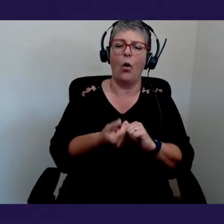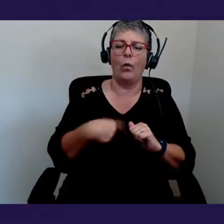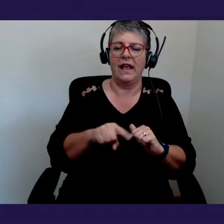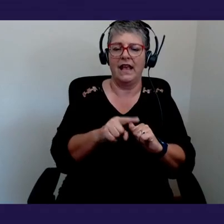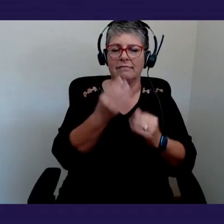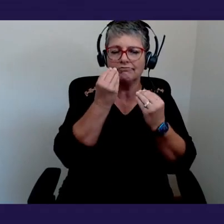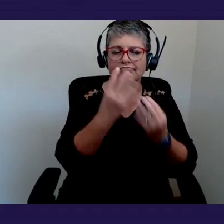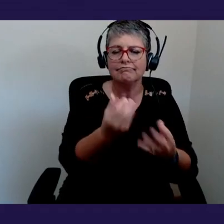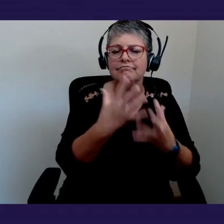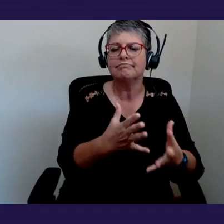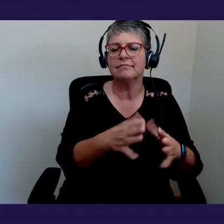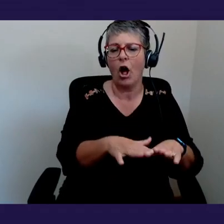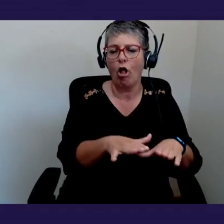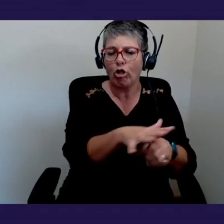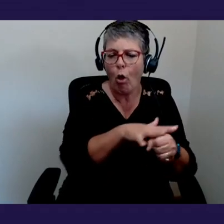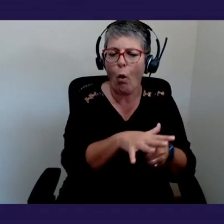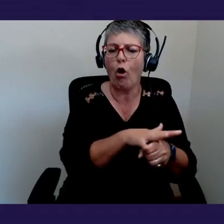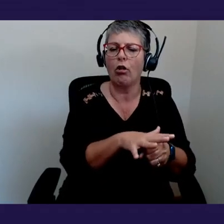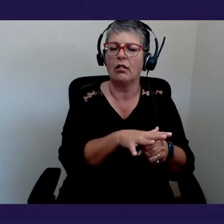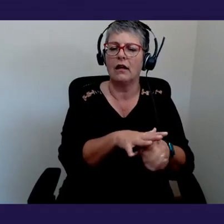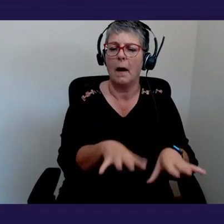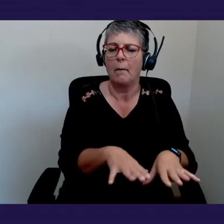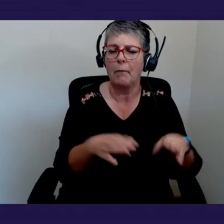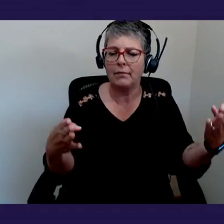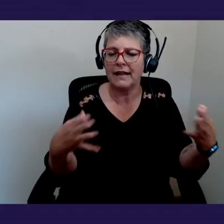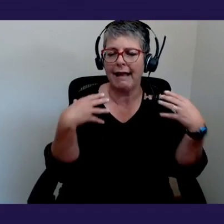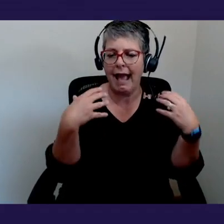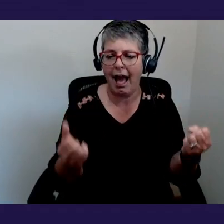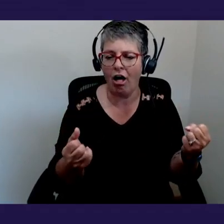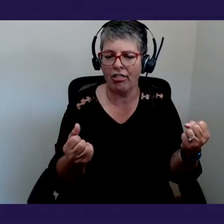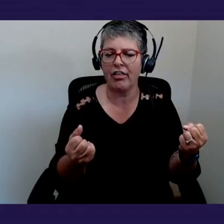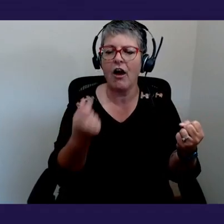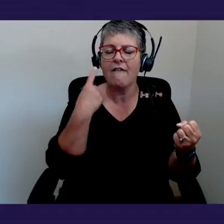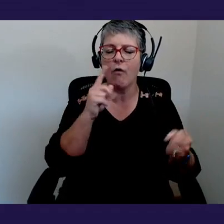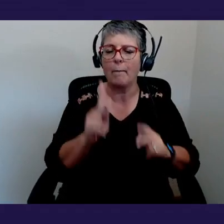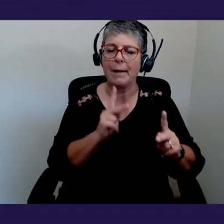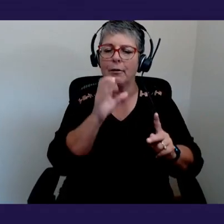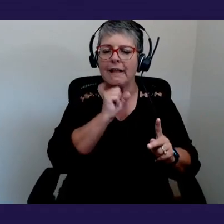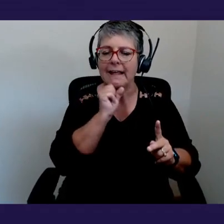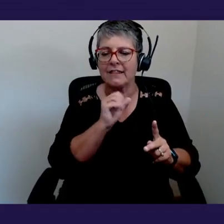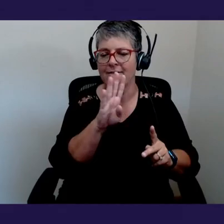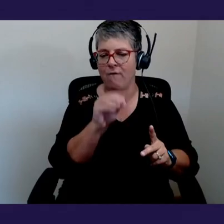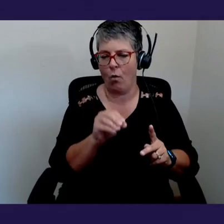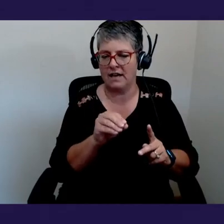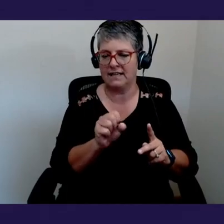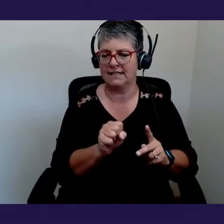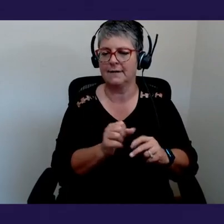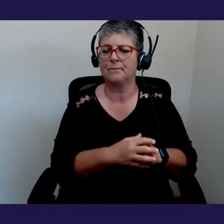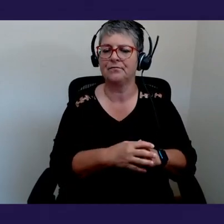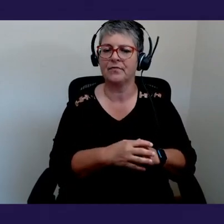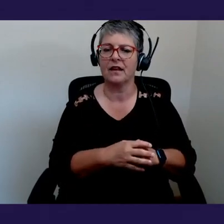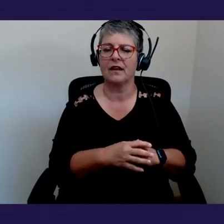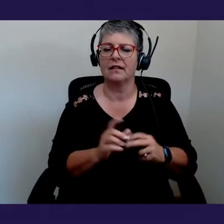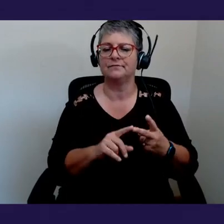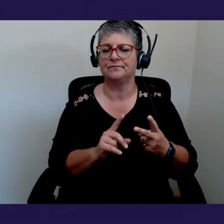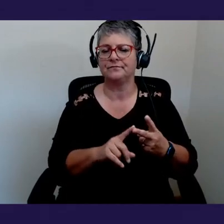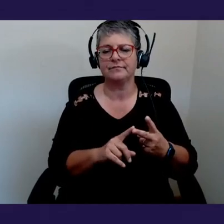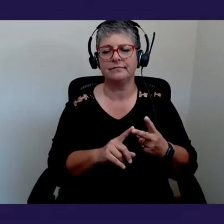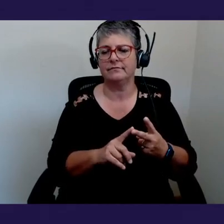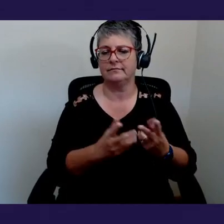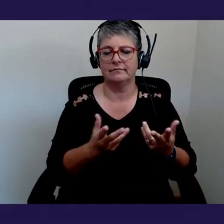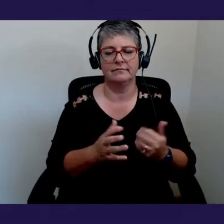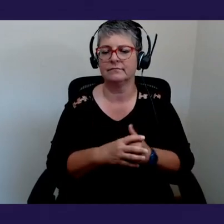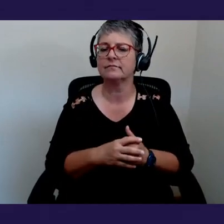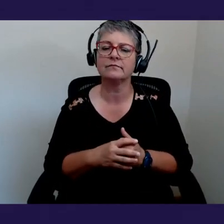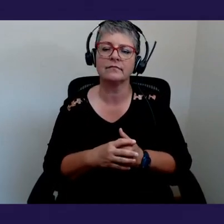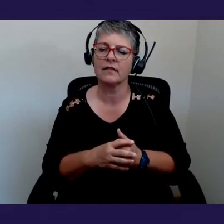health promotion to people in their 40s on Facebook, and teach critical appraisal or use inoculations at a graduate level. But the